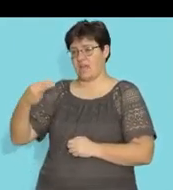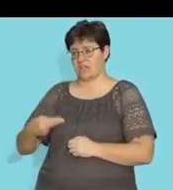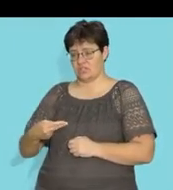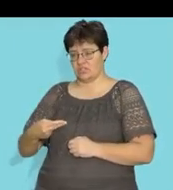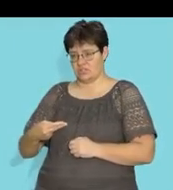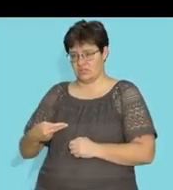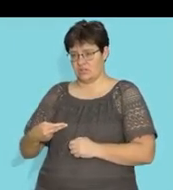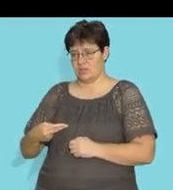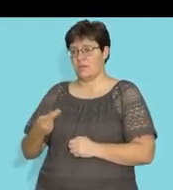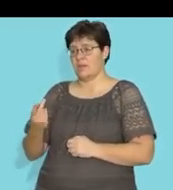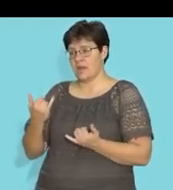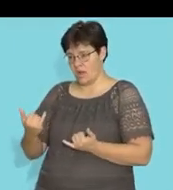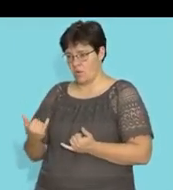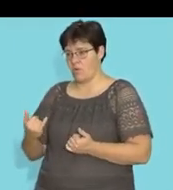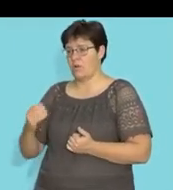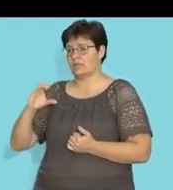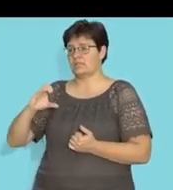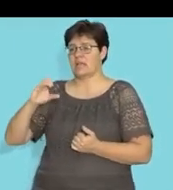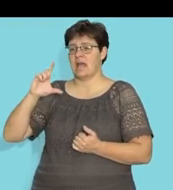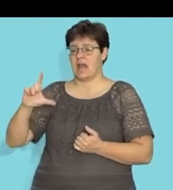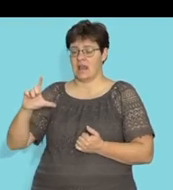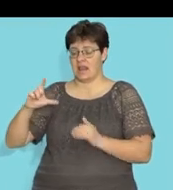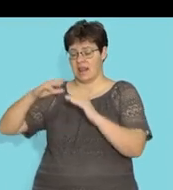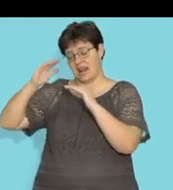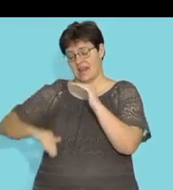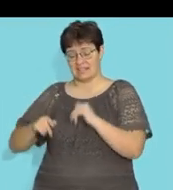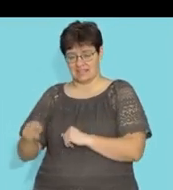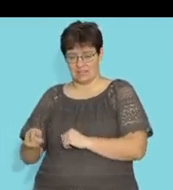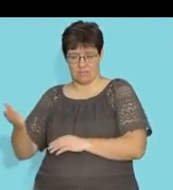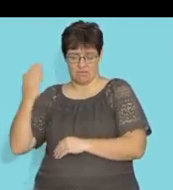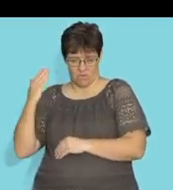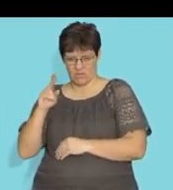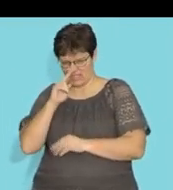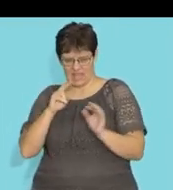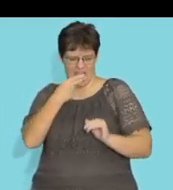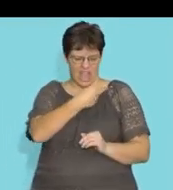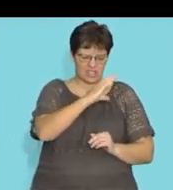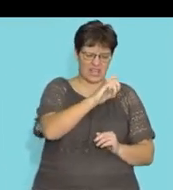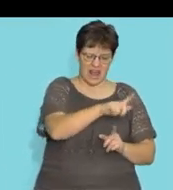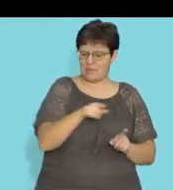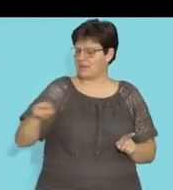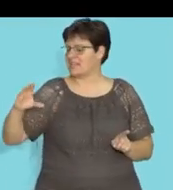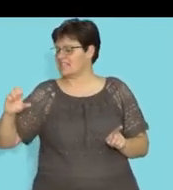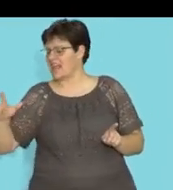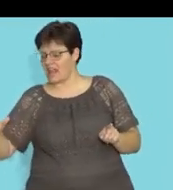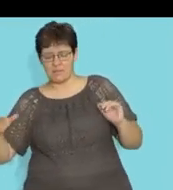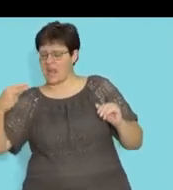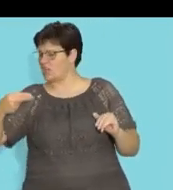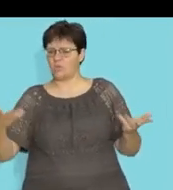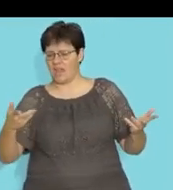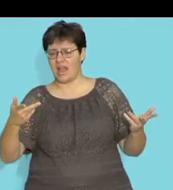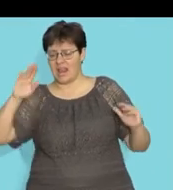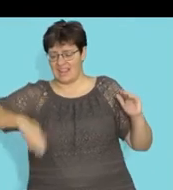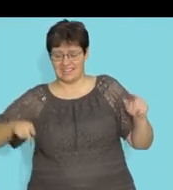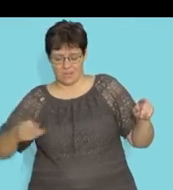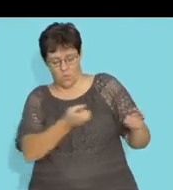hydrogen ion, it actually has one hydrogen ion less than before. So that becomes